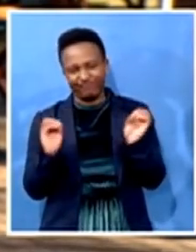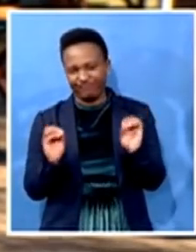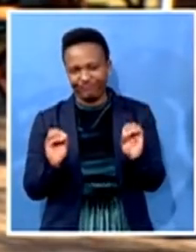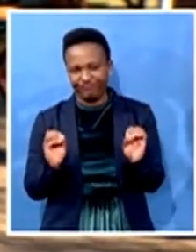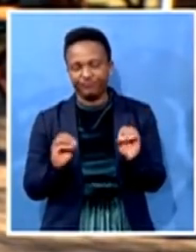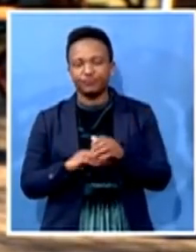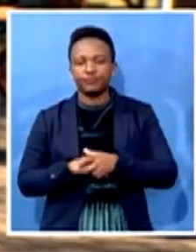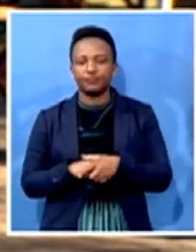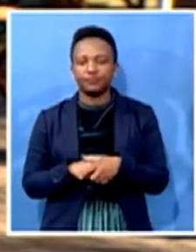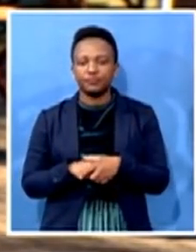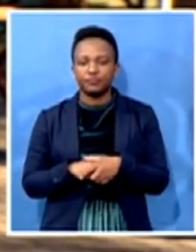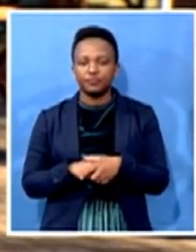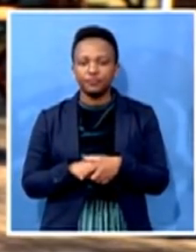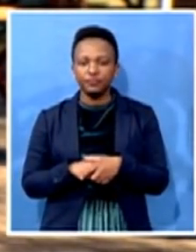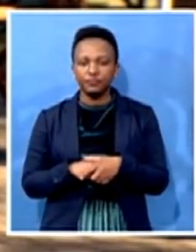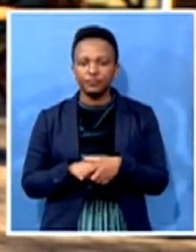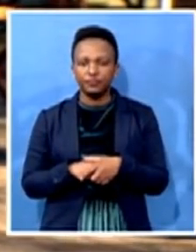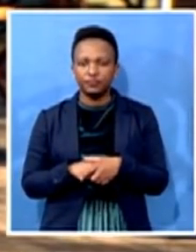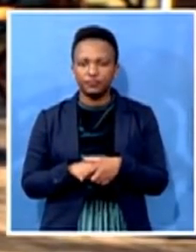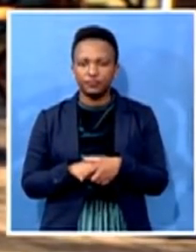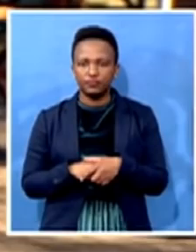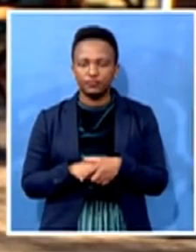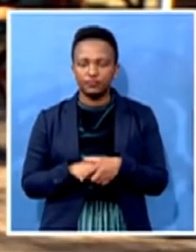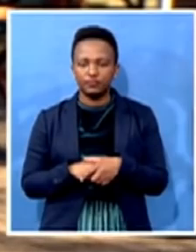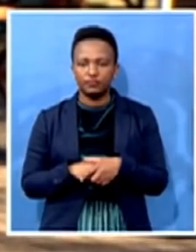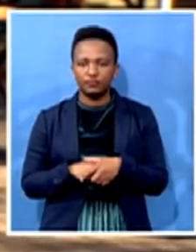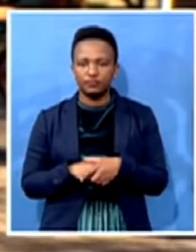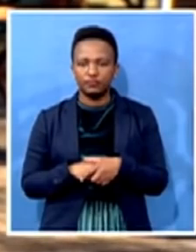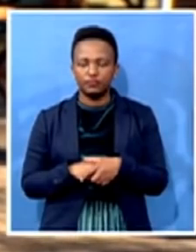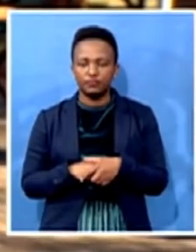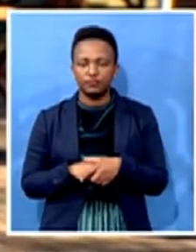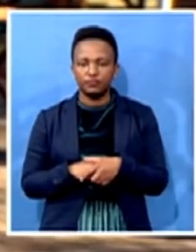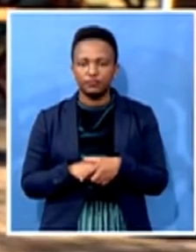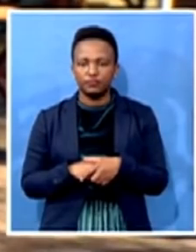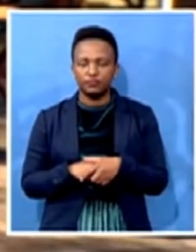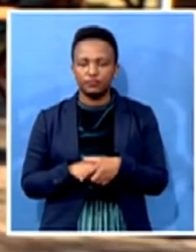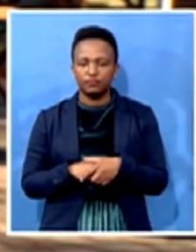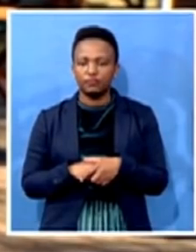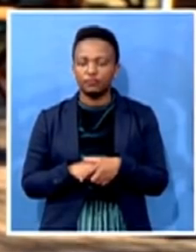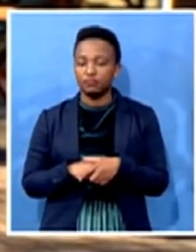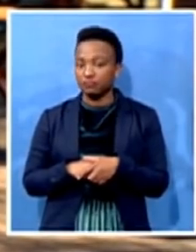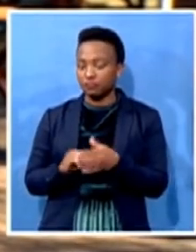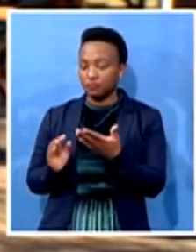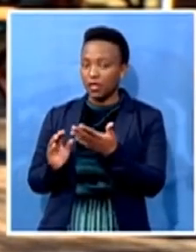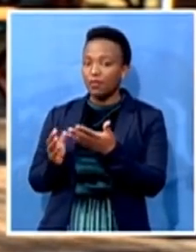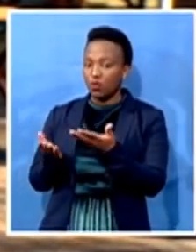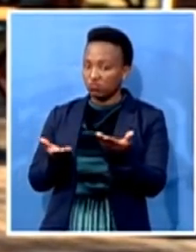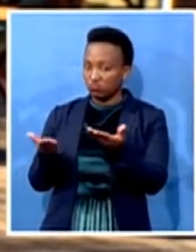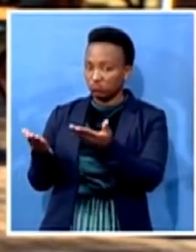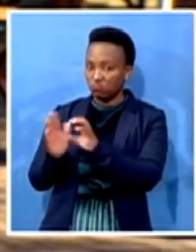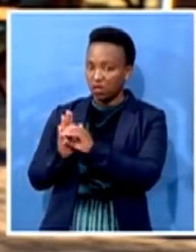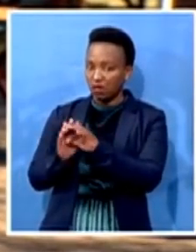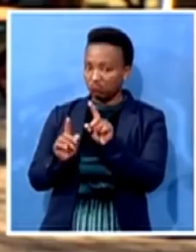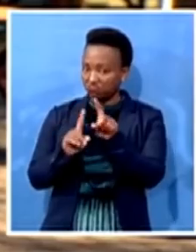Okay. That is all. Yes. I think I'll allow a round of questions just to get further clarity, because